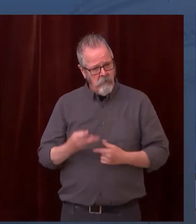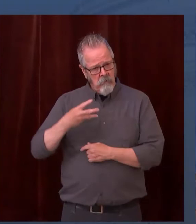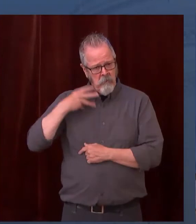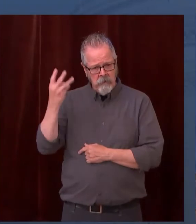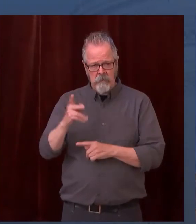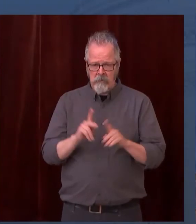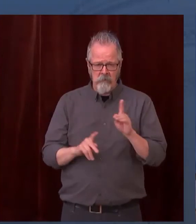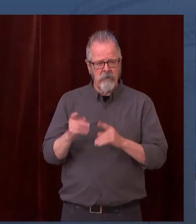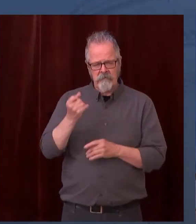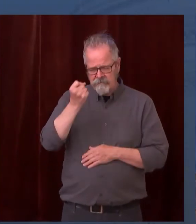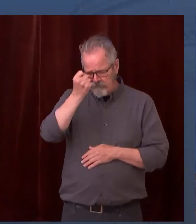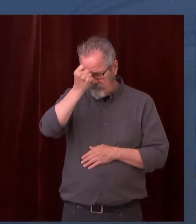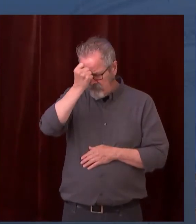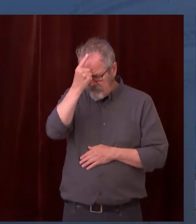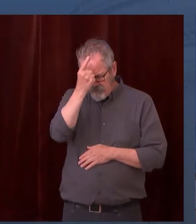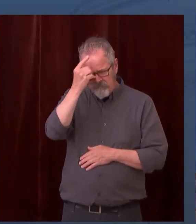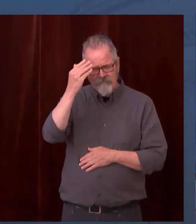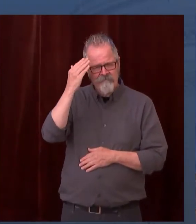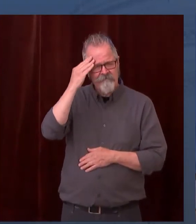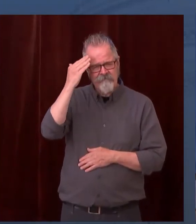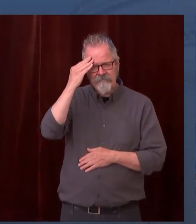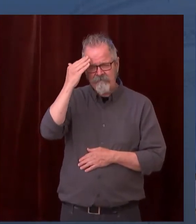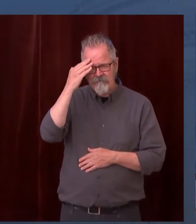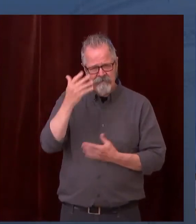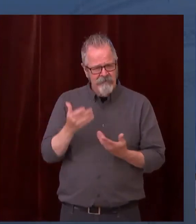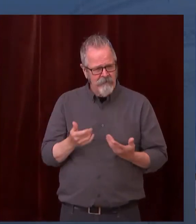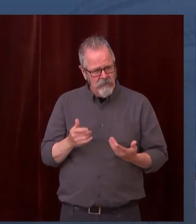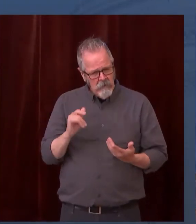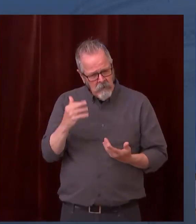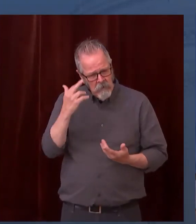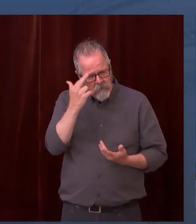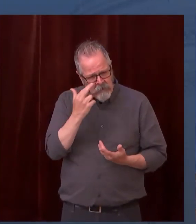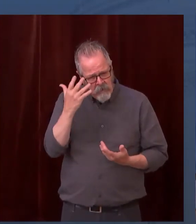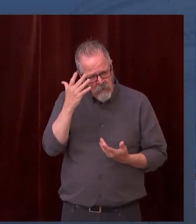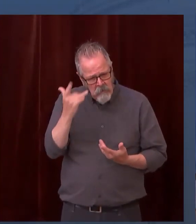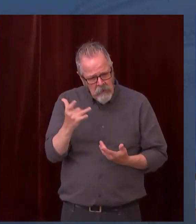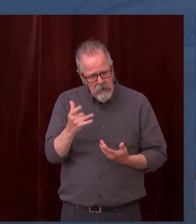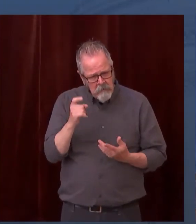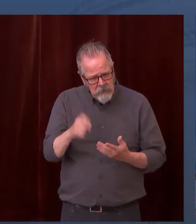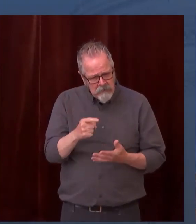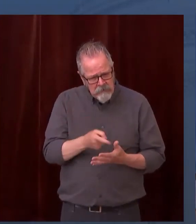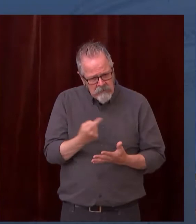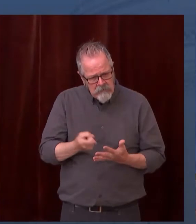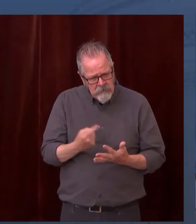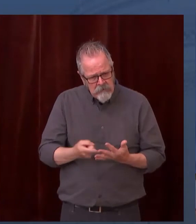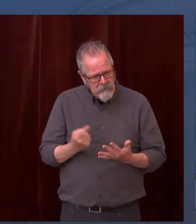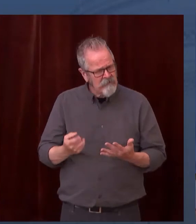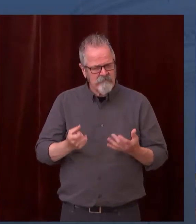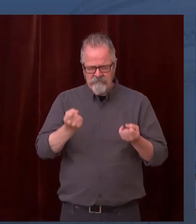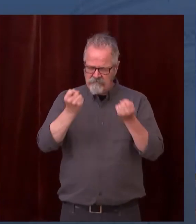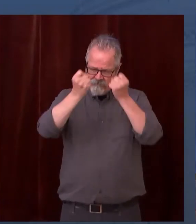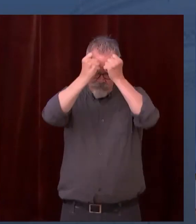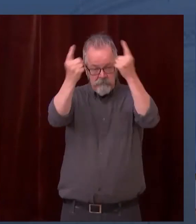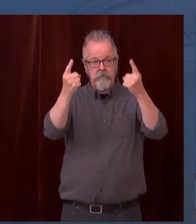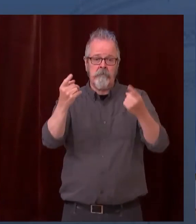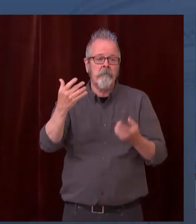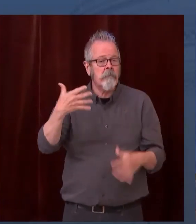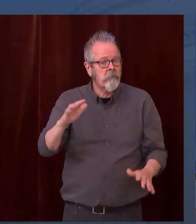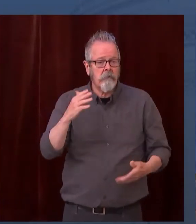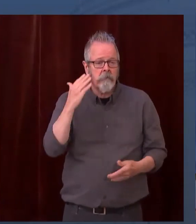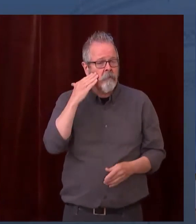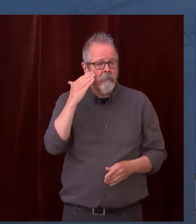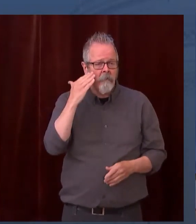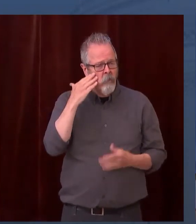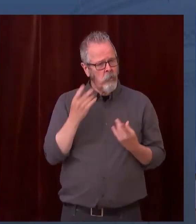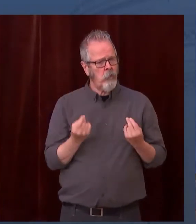those two things work. People want to comply with the law voluntarily. So our plan is to continue that type of approach